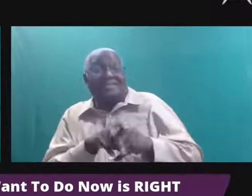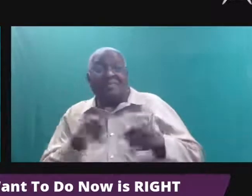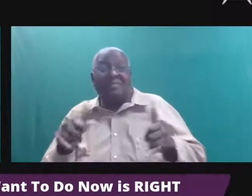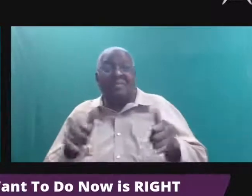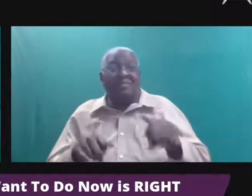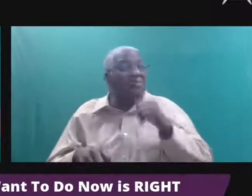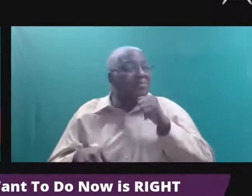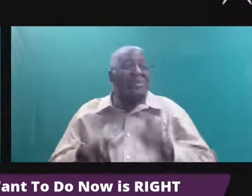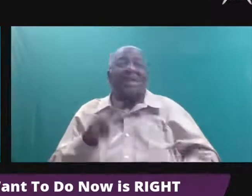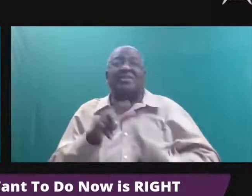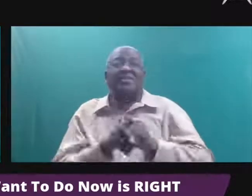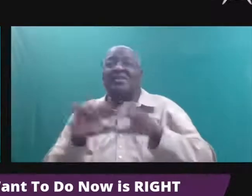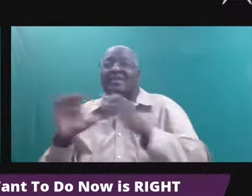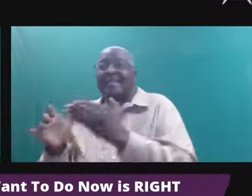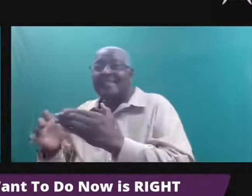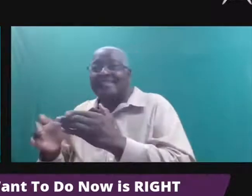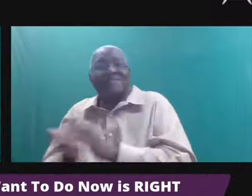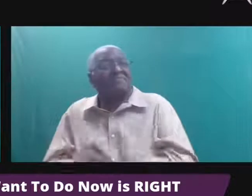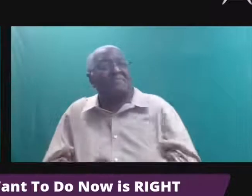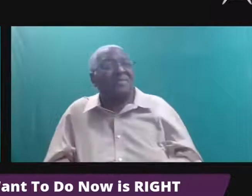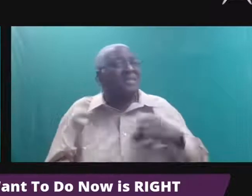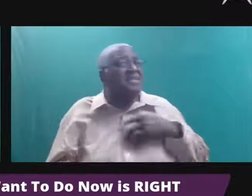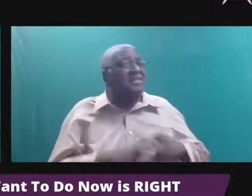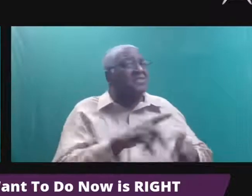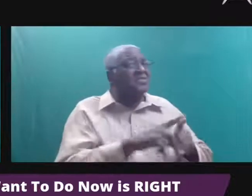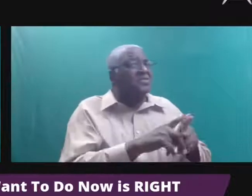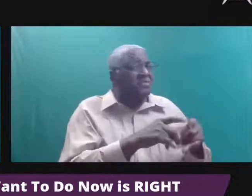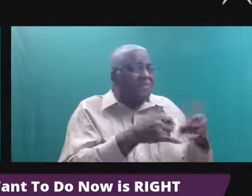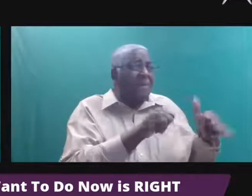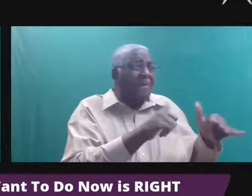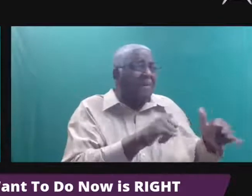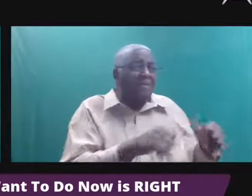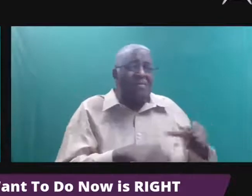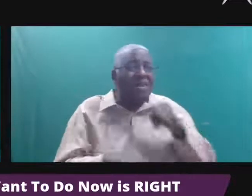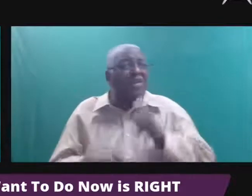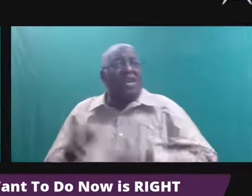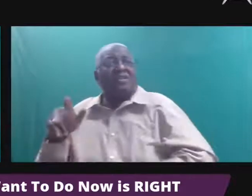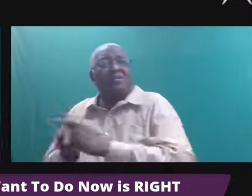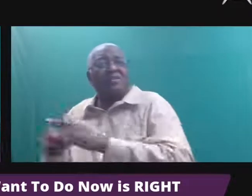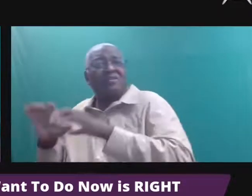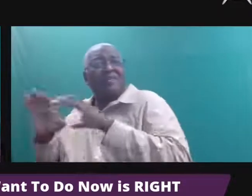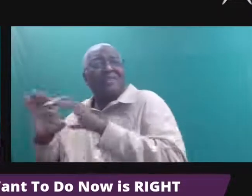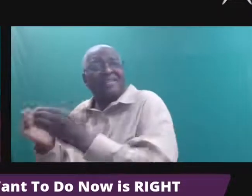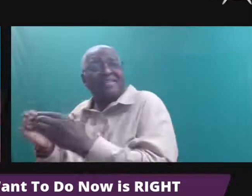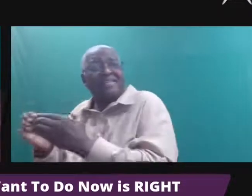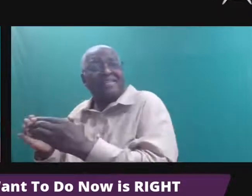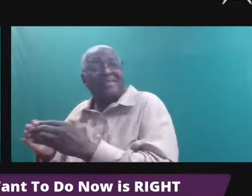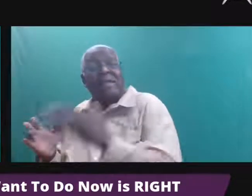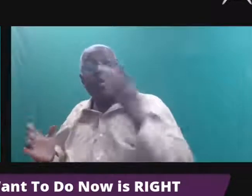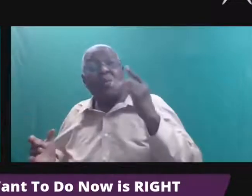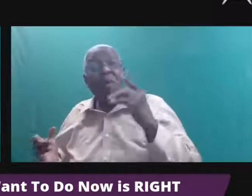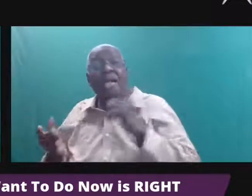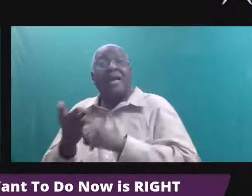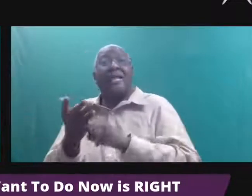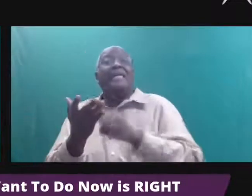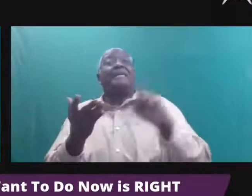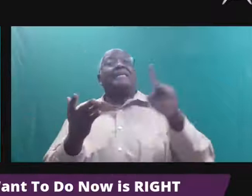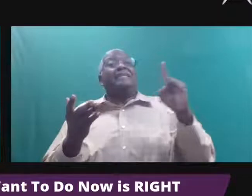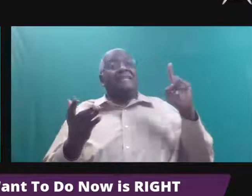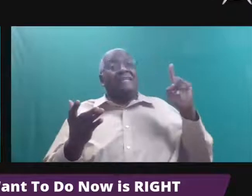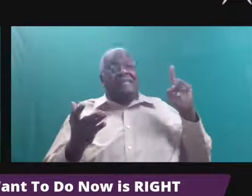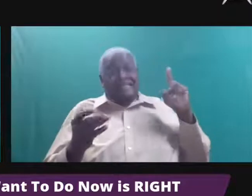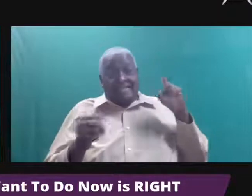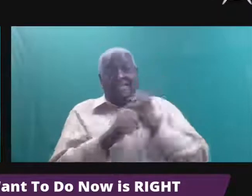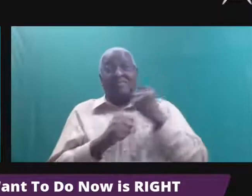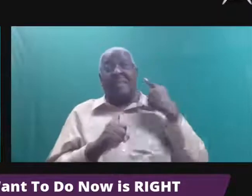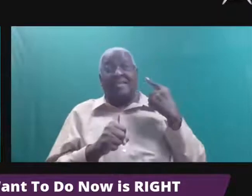for class. He'd show up for the party, but he wouldn't show up for class. And I was celebrating him because this past year, he finally got his diploma,